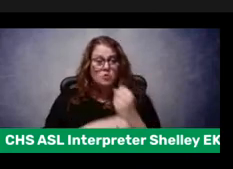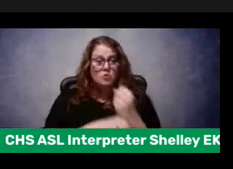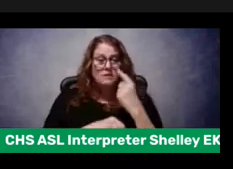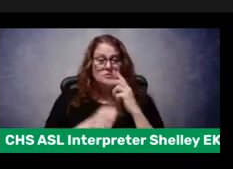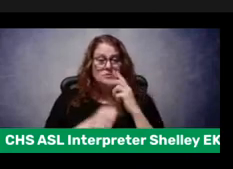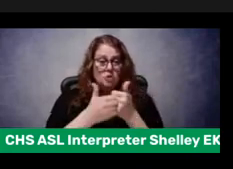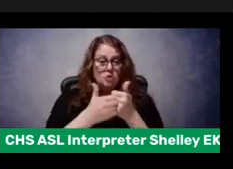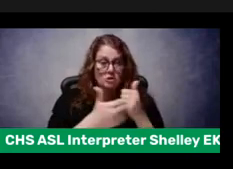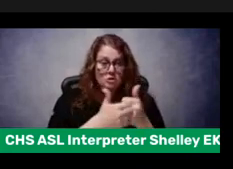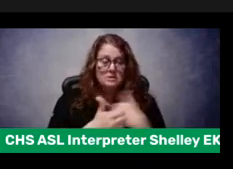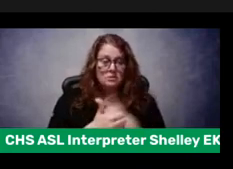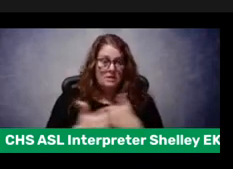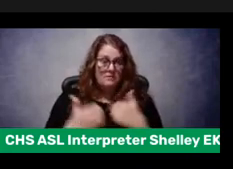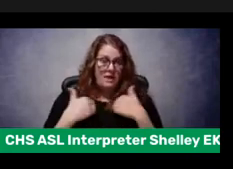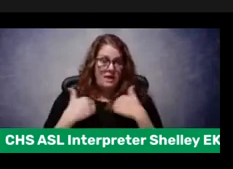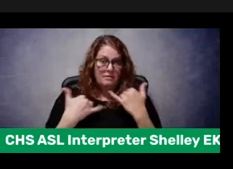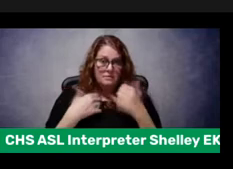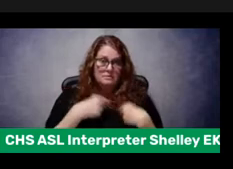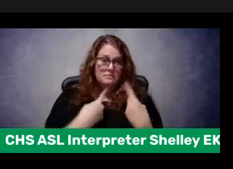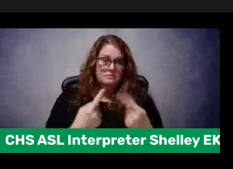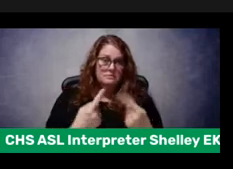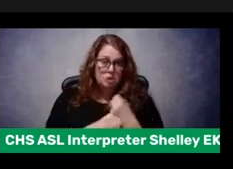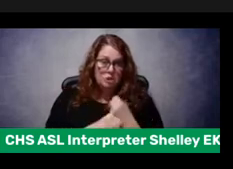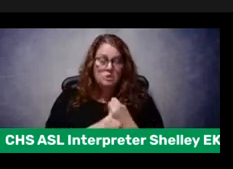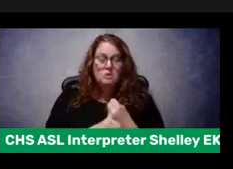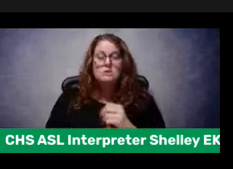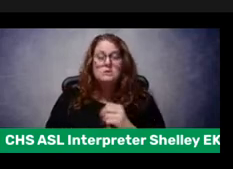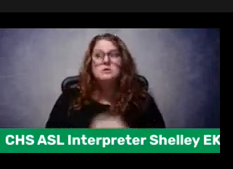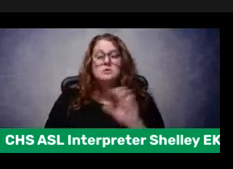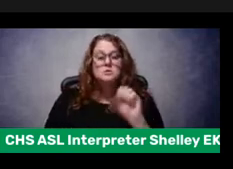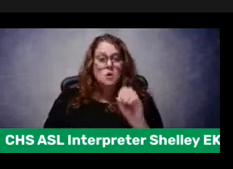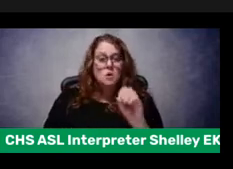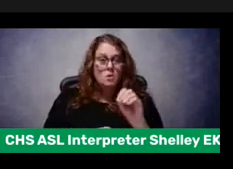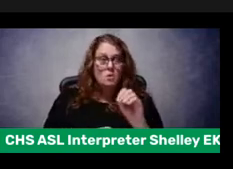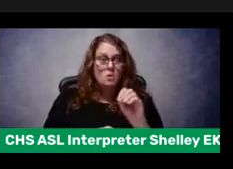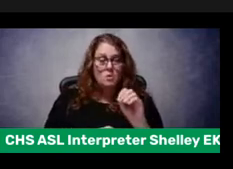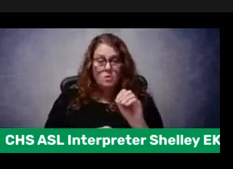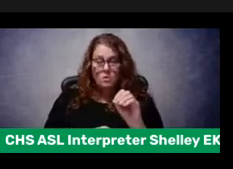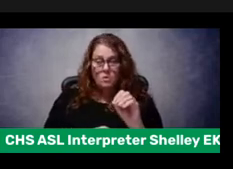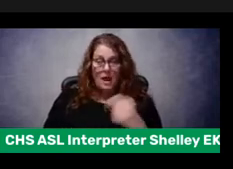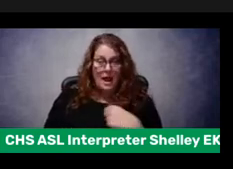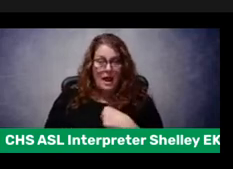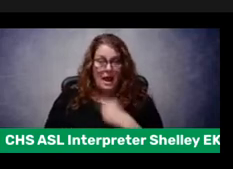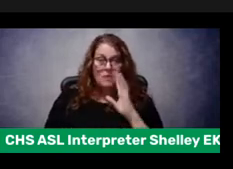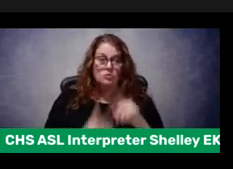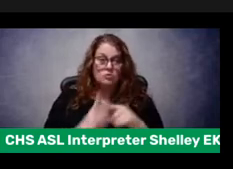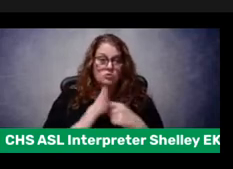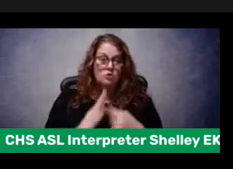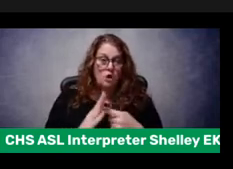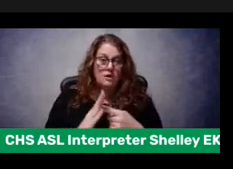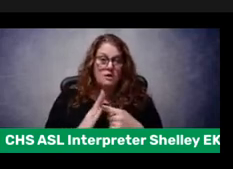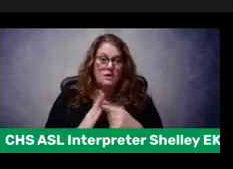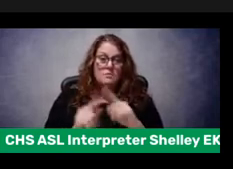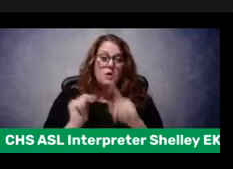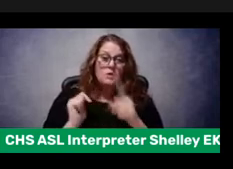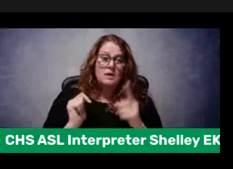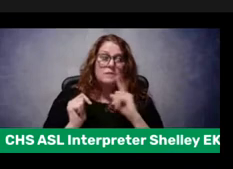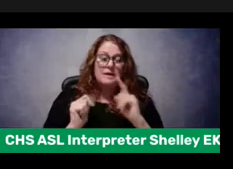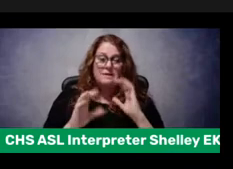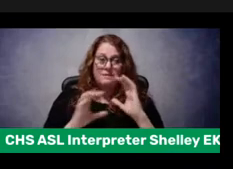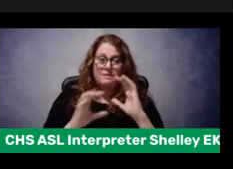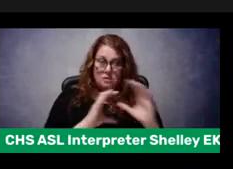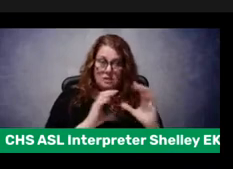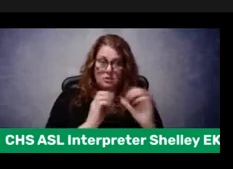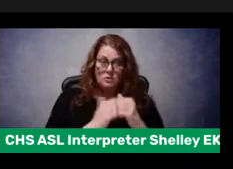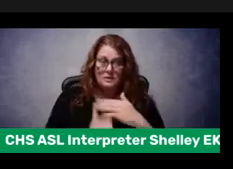that we have had this year. And so I will start off, but this will really be a conversation with